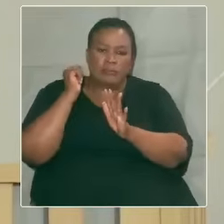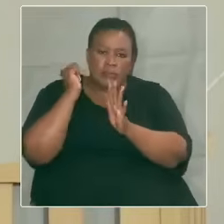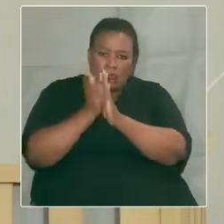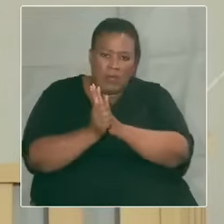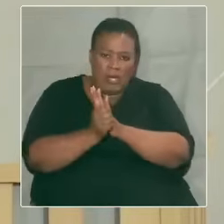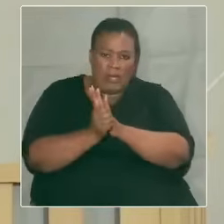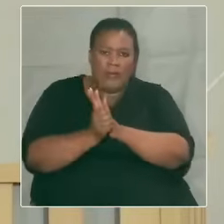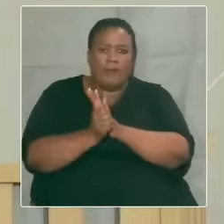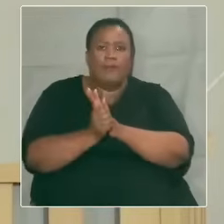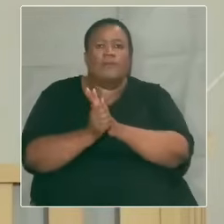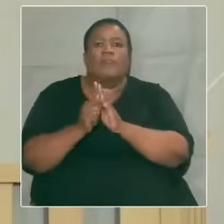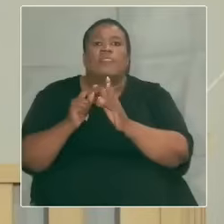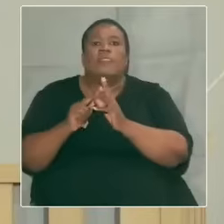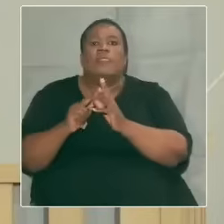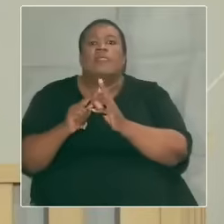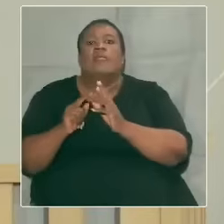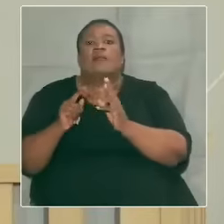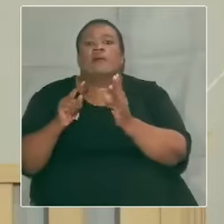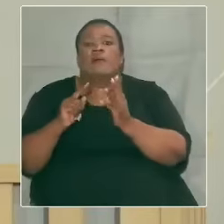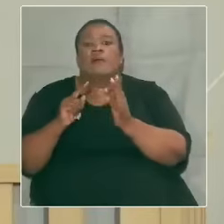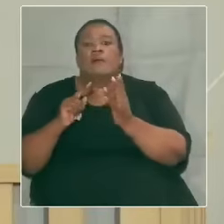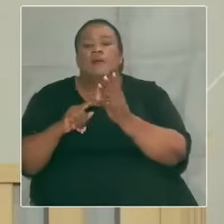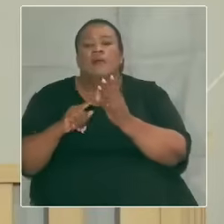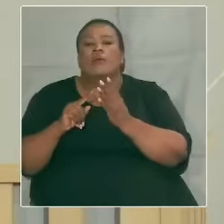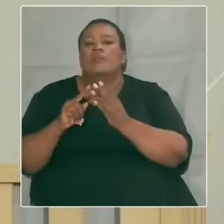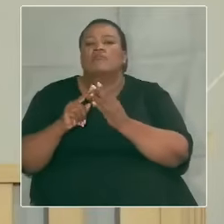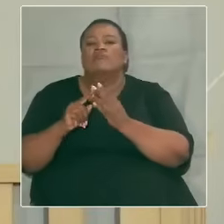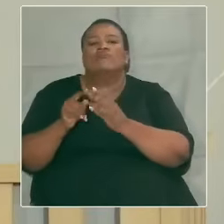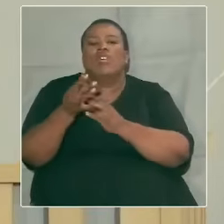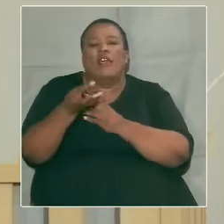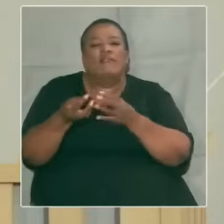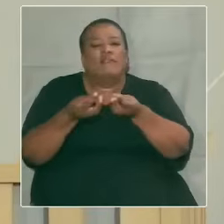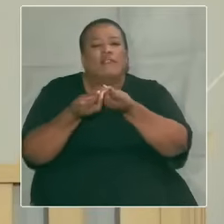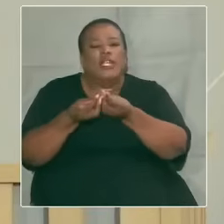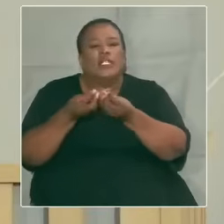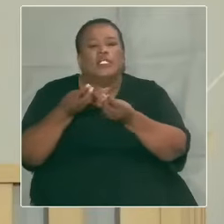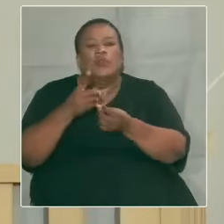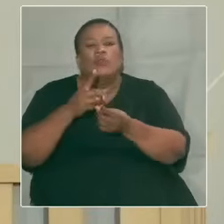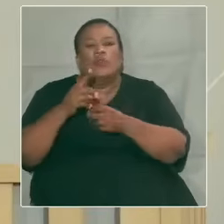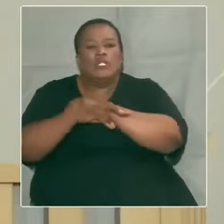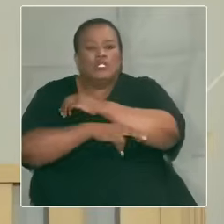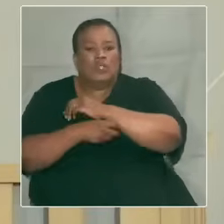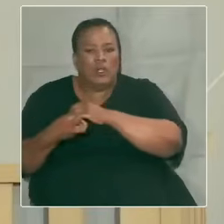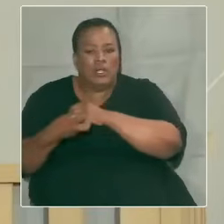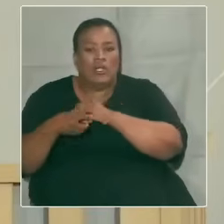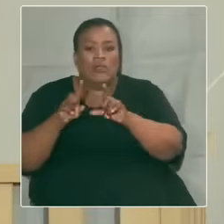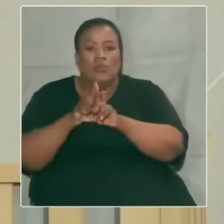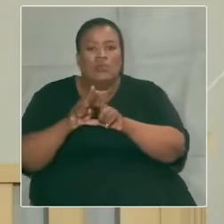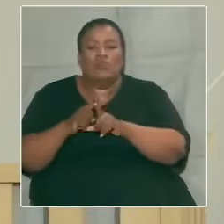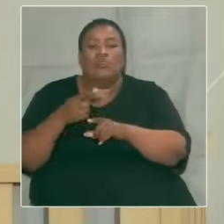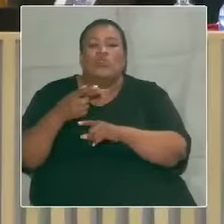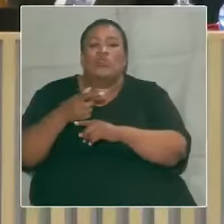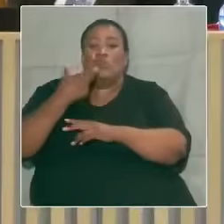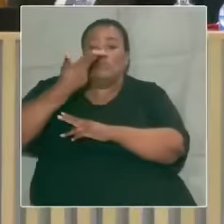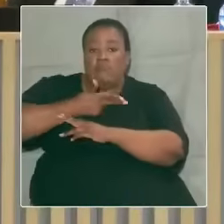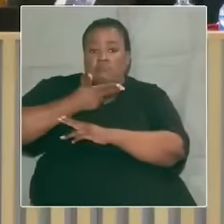attempted murder, possession of suspected stolen property, and possession of unlicensed firearm and